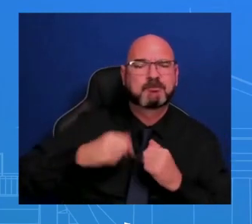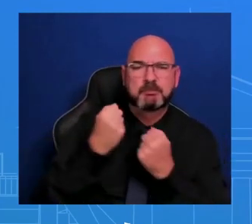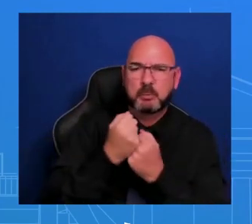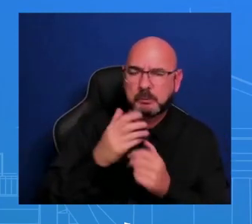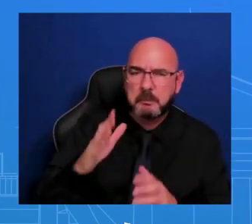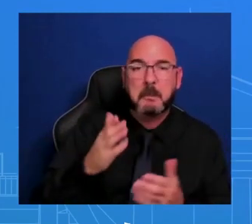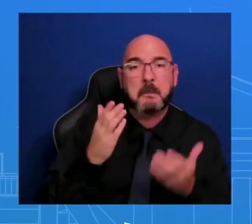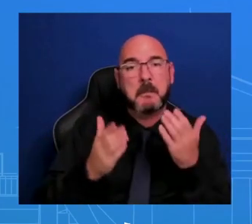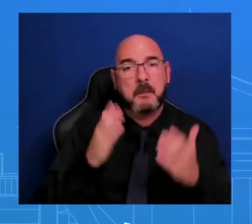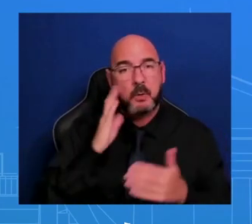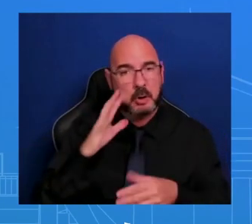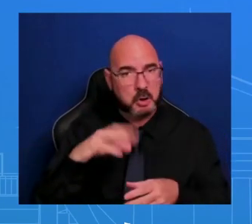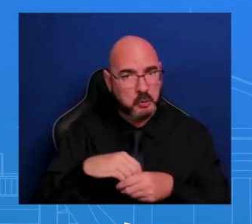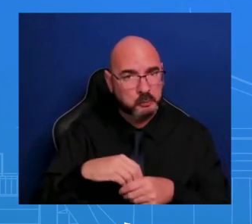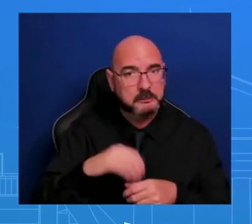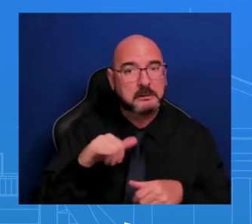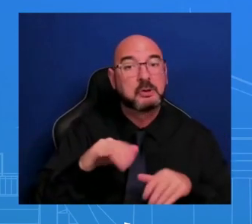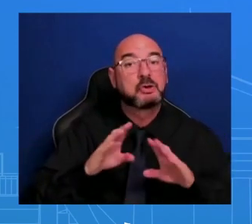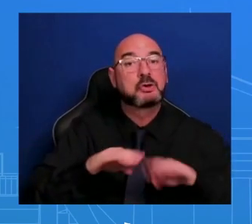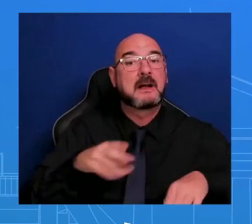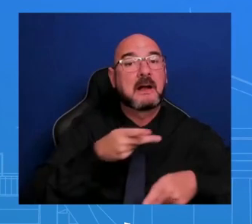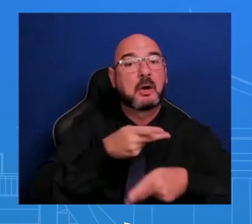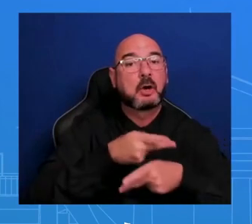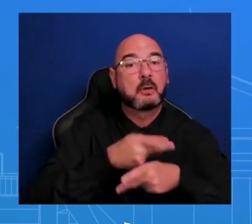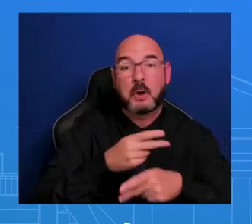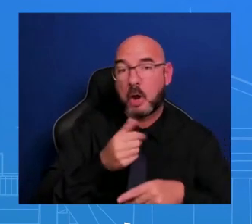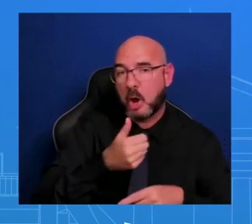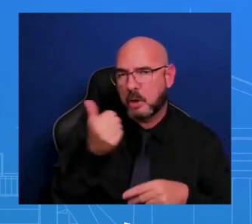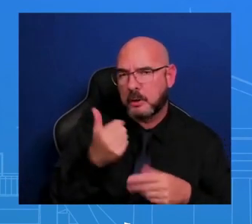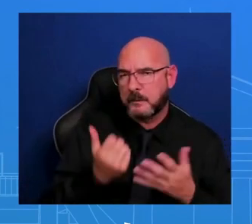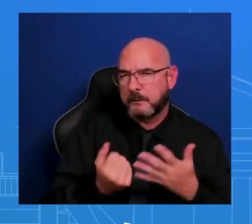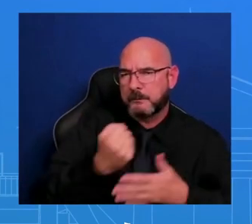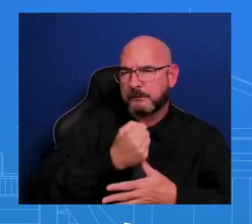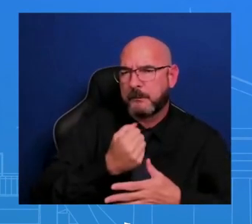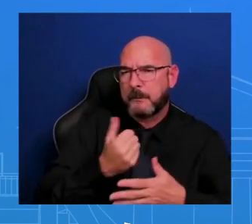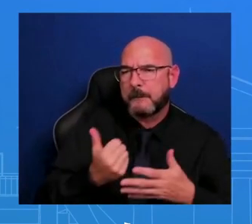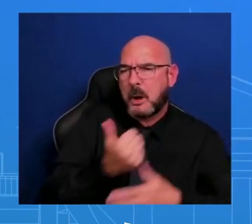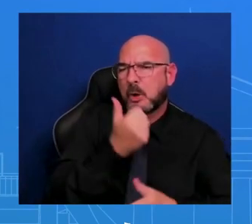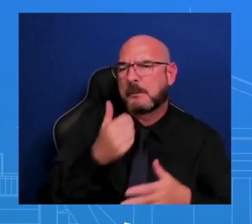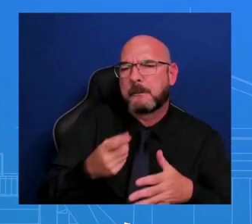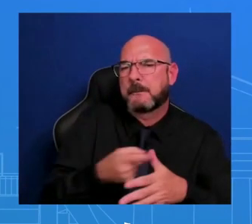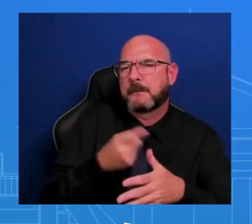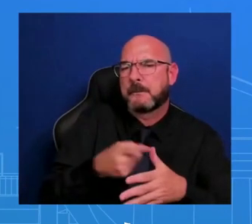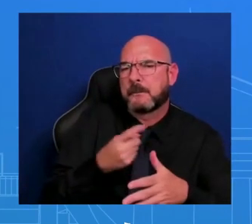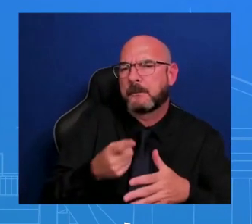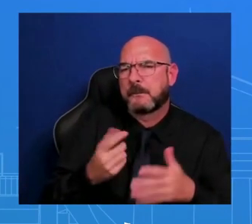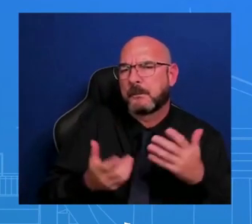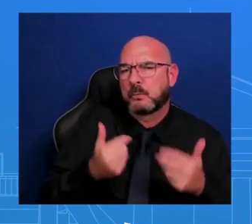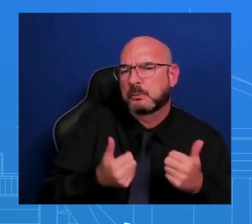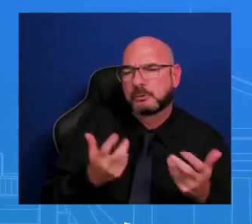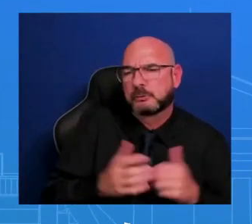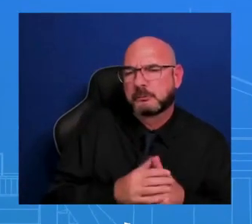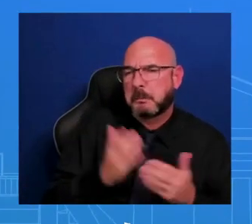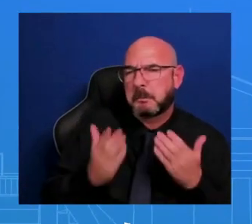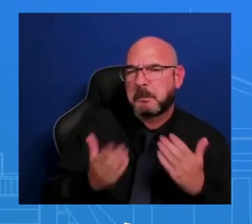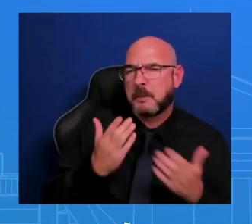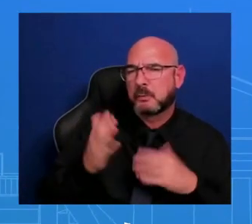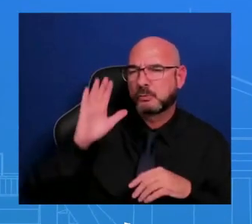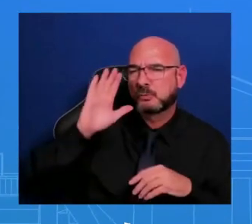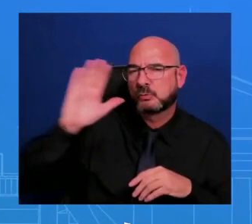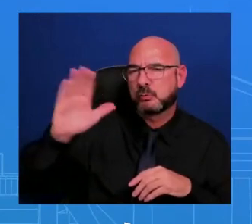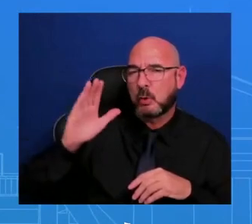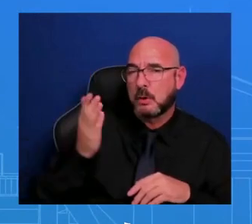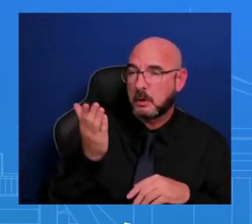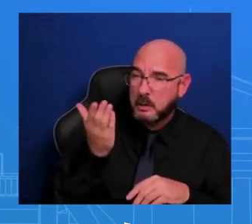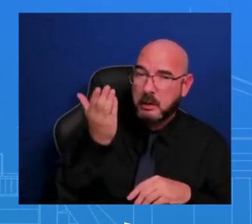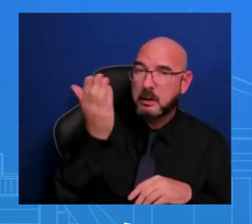know, this may push beyond the sort of deficit cuts that you had agreed to as part of that deal. No, I understand the question.